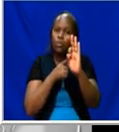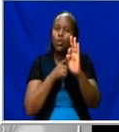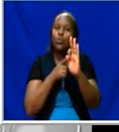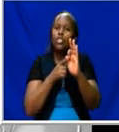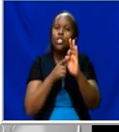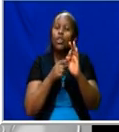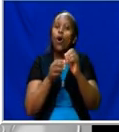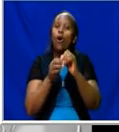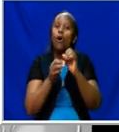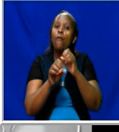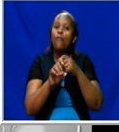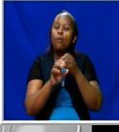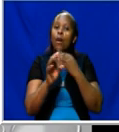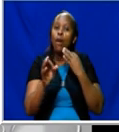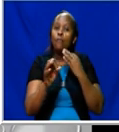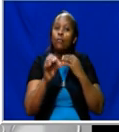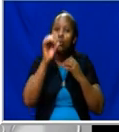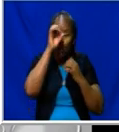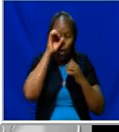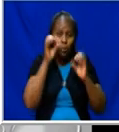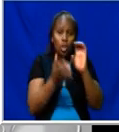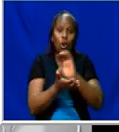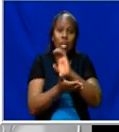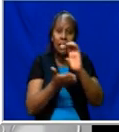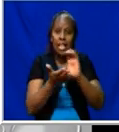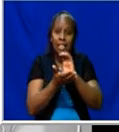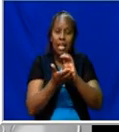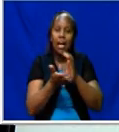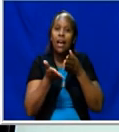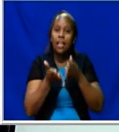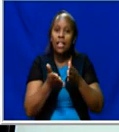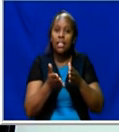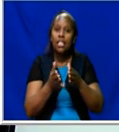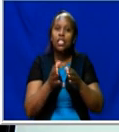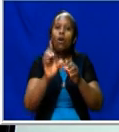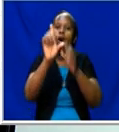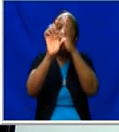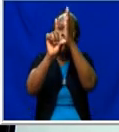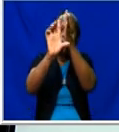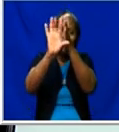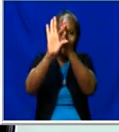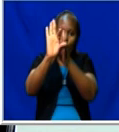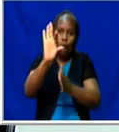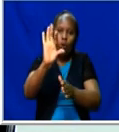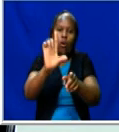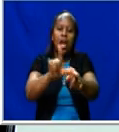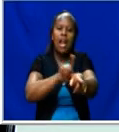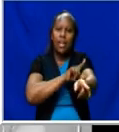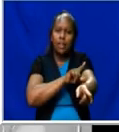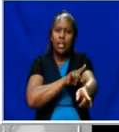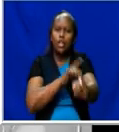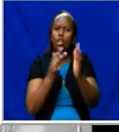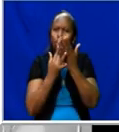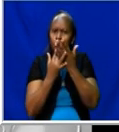from F to the optical center is our focal length. So the distance between the